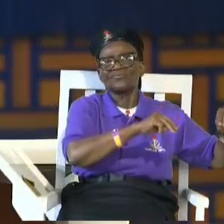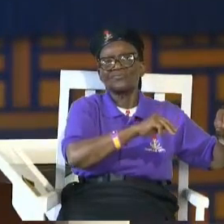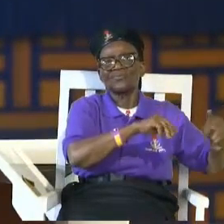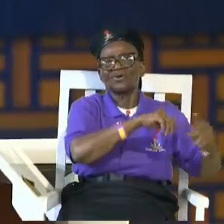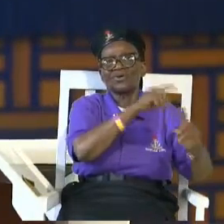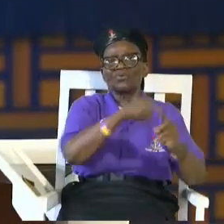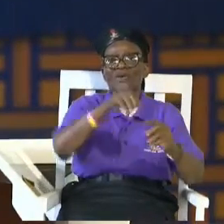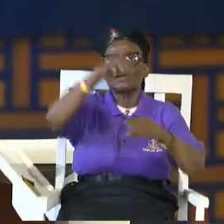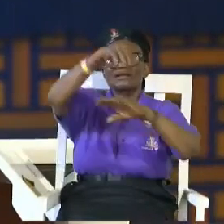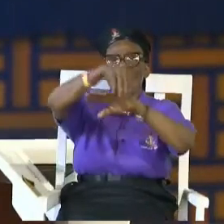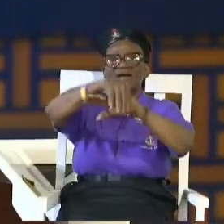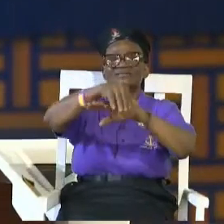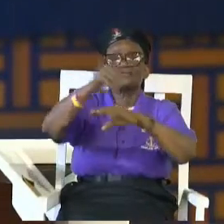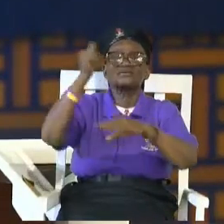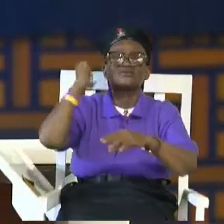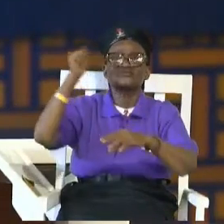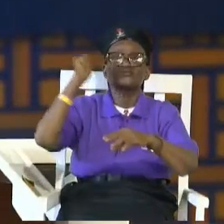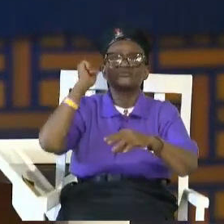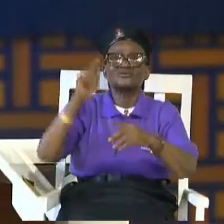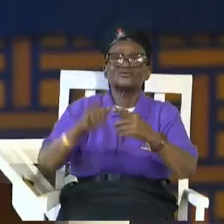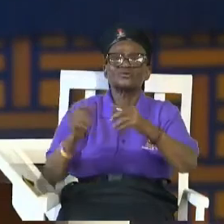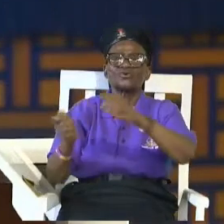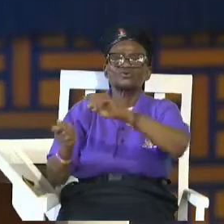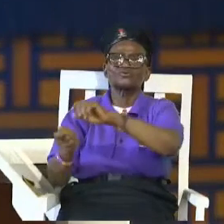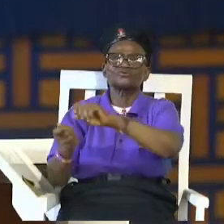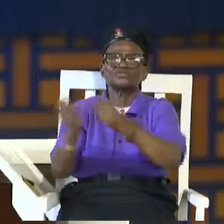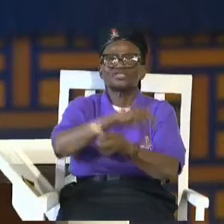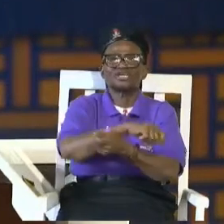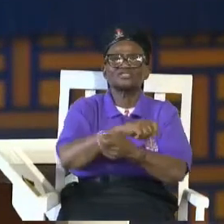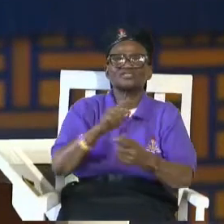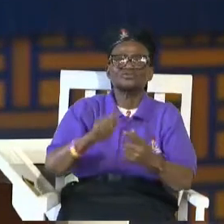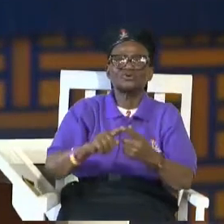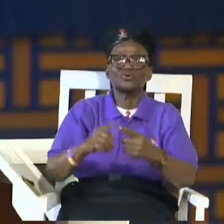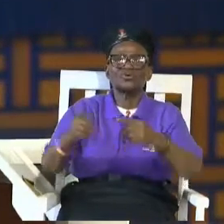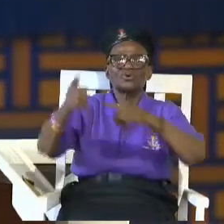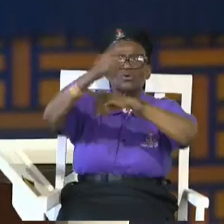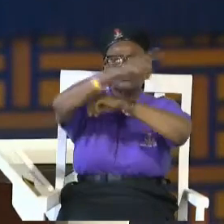when night refuses to change to day,